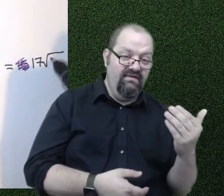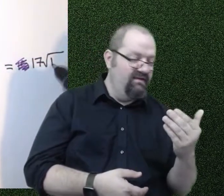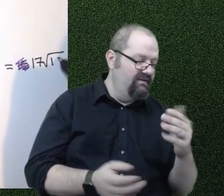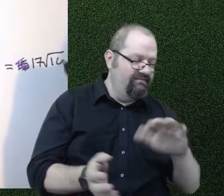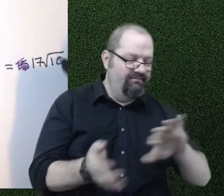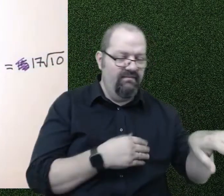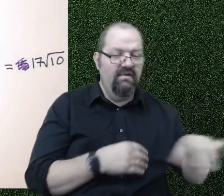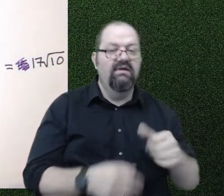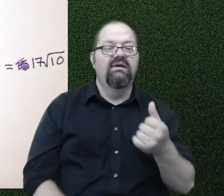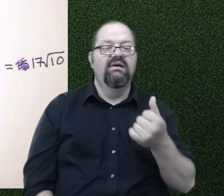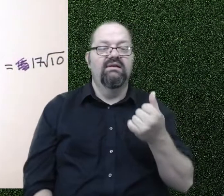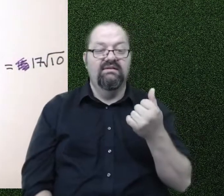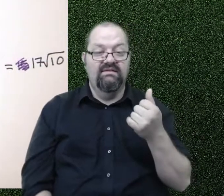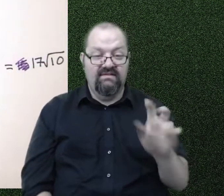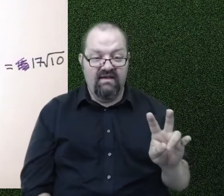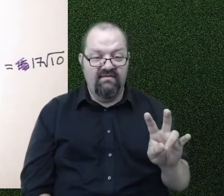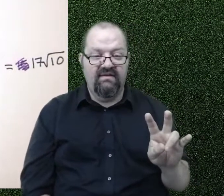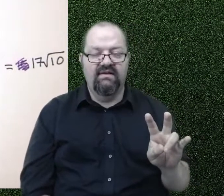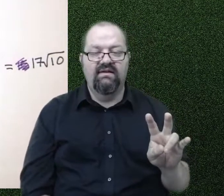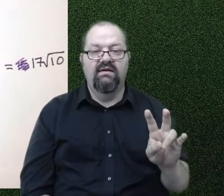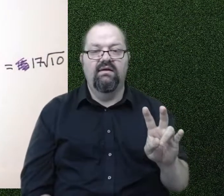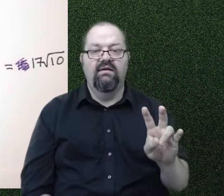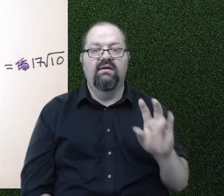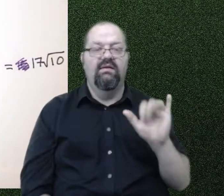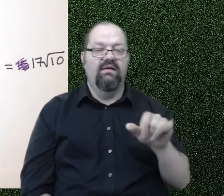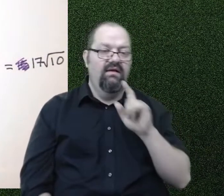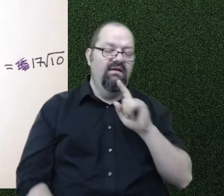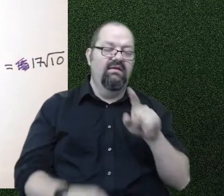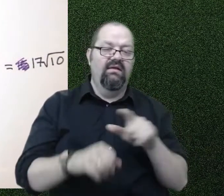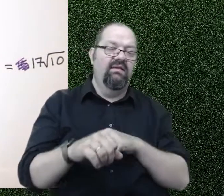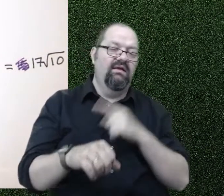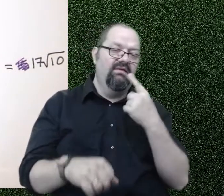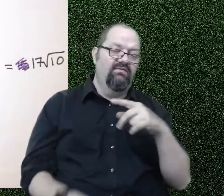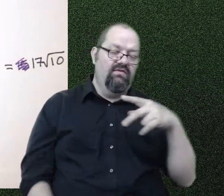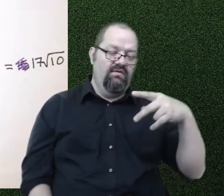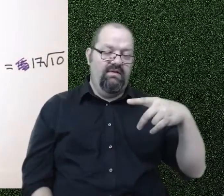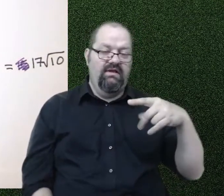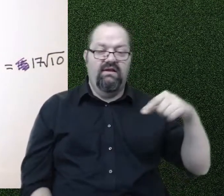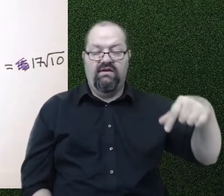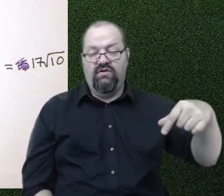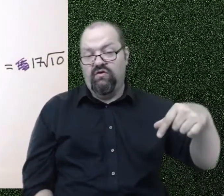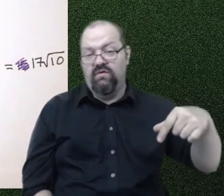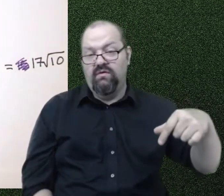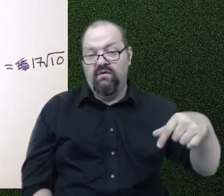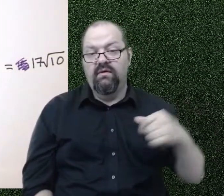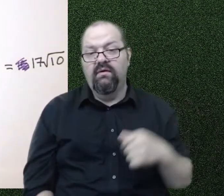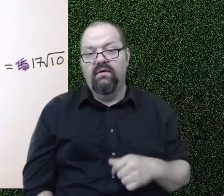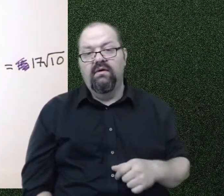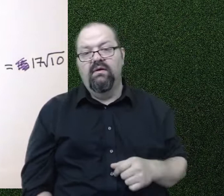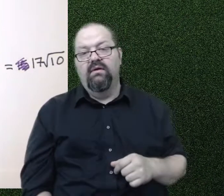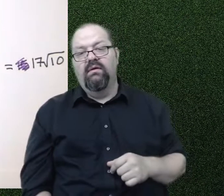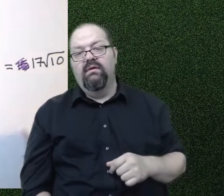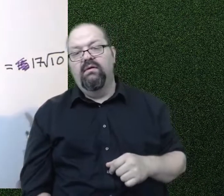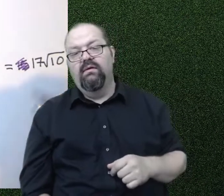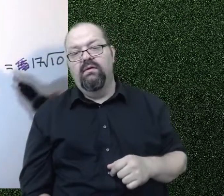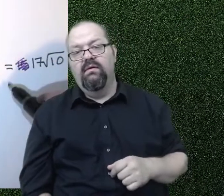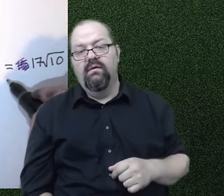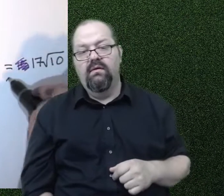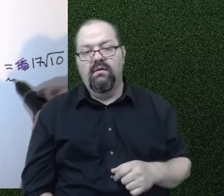root of 10. That's the length of P to Q. If I want a decimal approximation, just because I'm looking at a physical